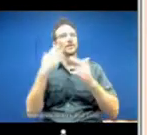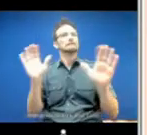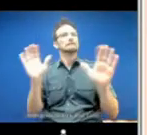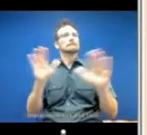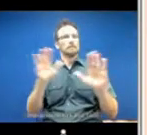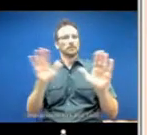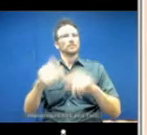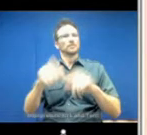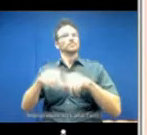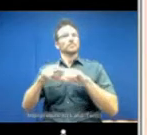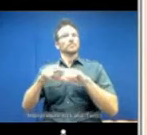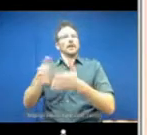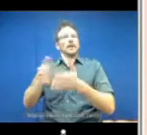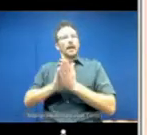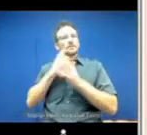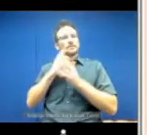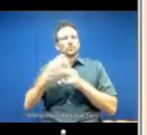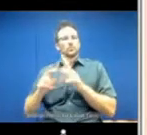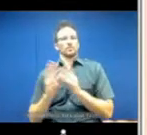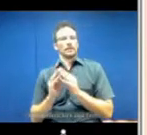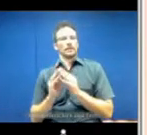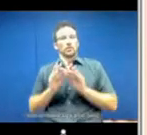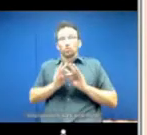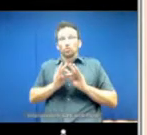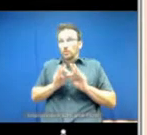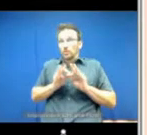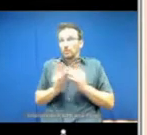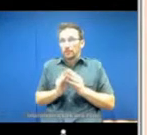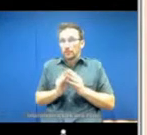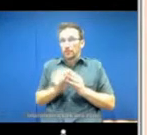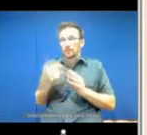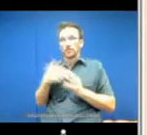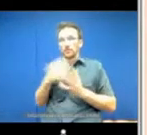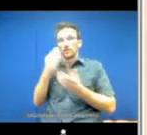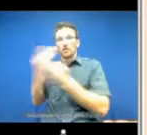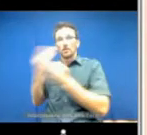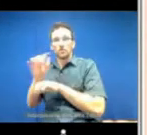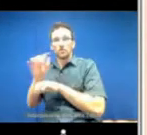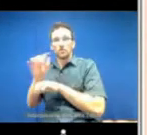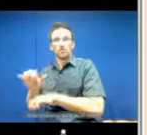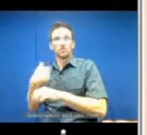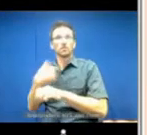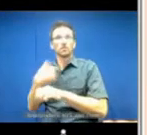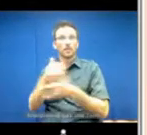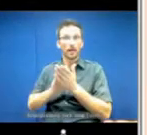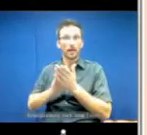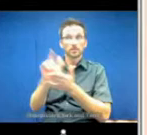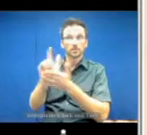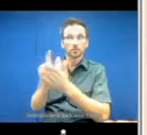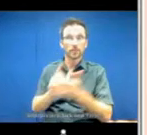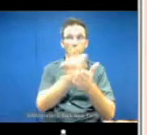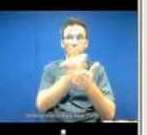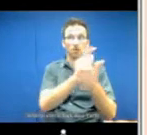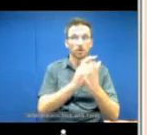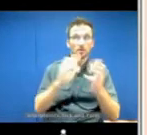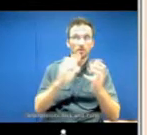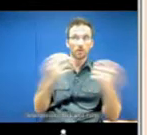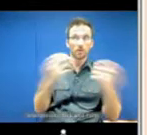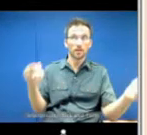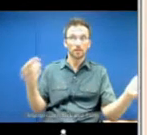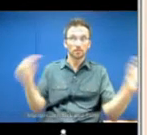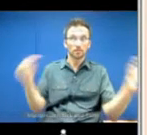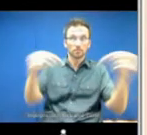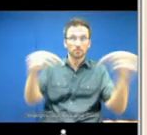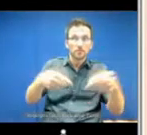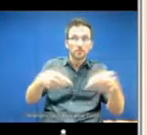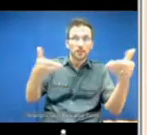we got it on the record and asked them if they wanted to be present, the attorneys, and they didn't. So then we took that conversation into another room so that we